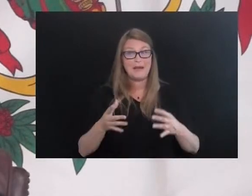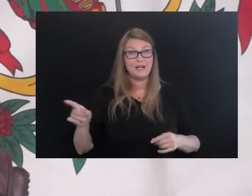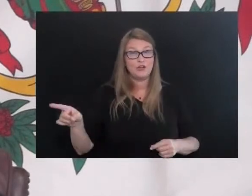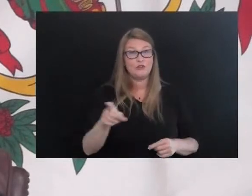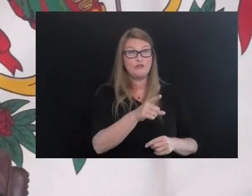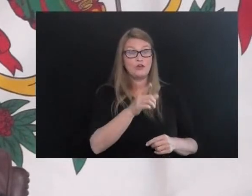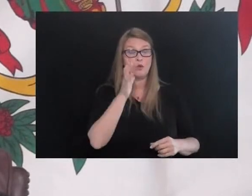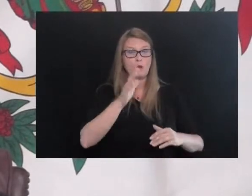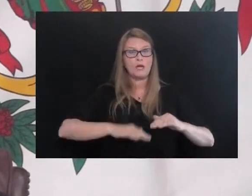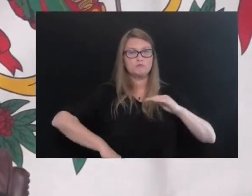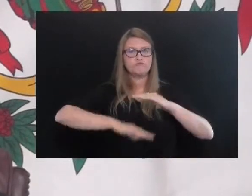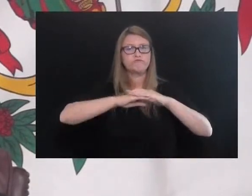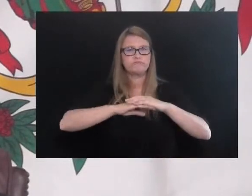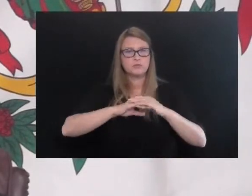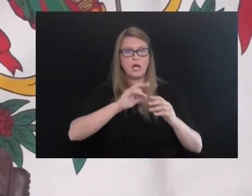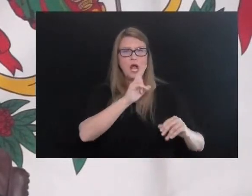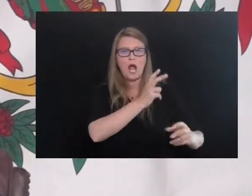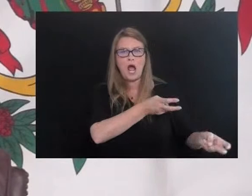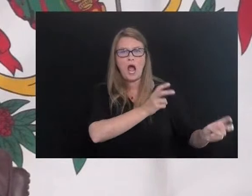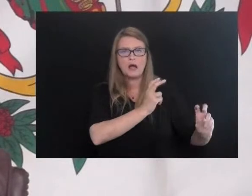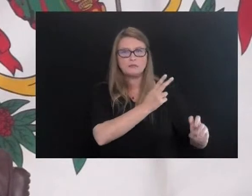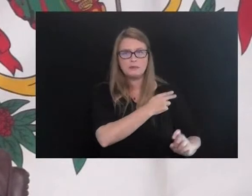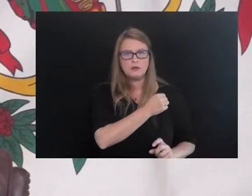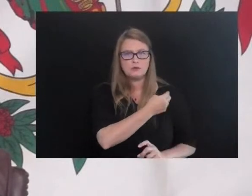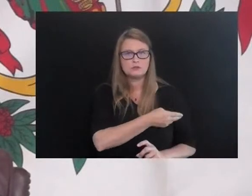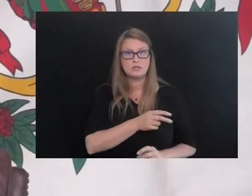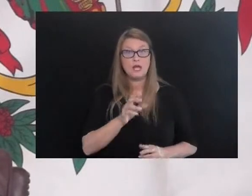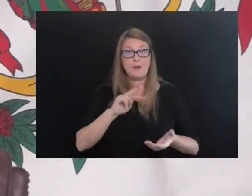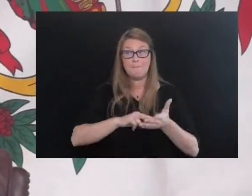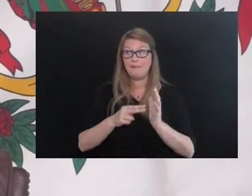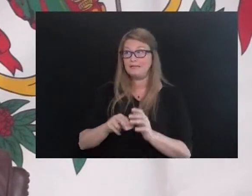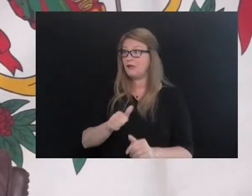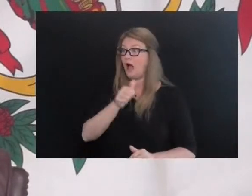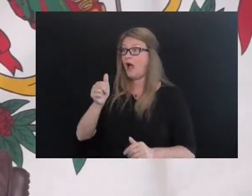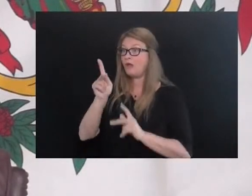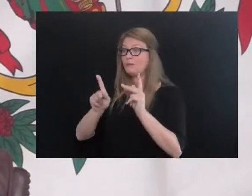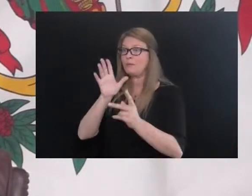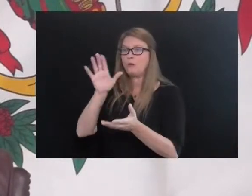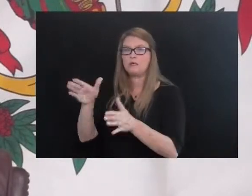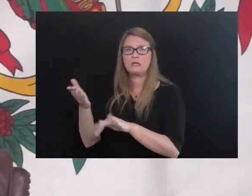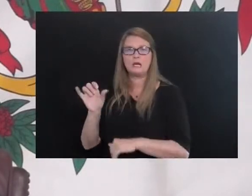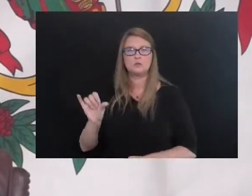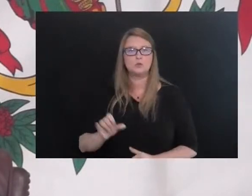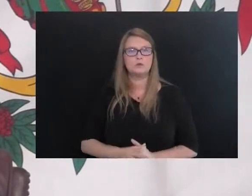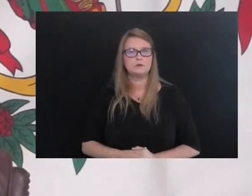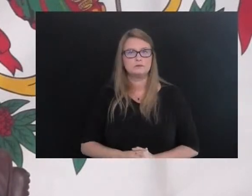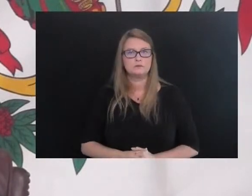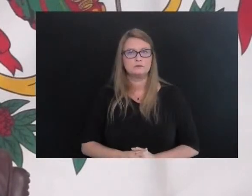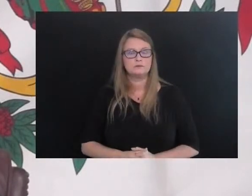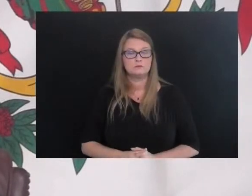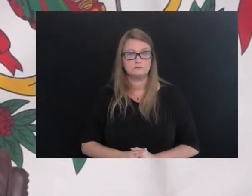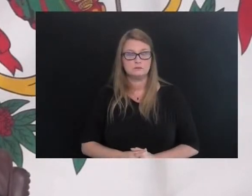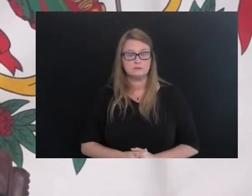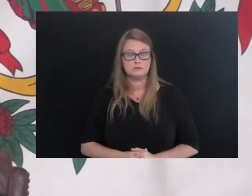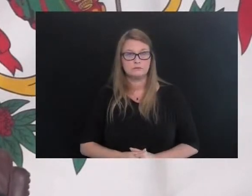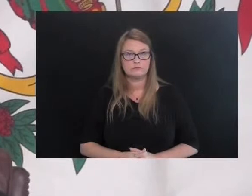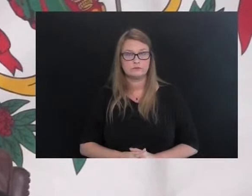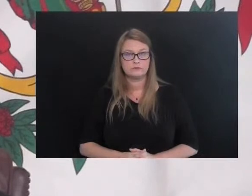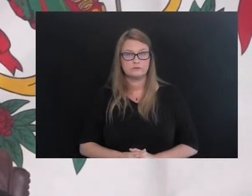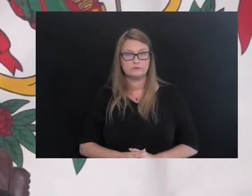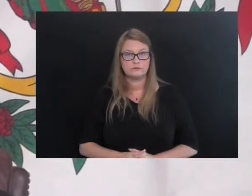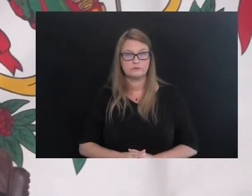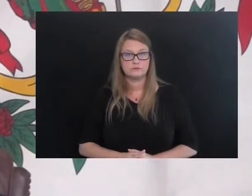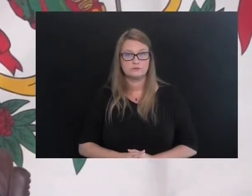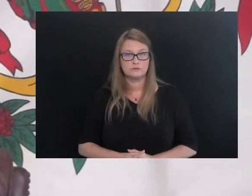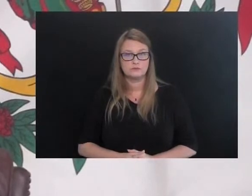hospitals and cause even more people to die. And the last thing I would say is